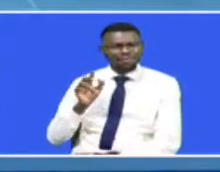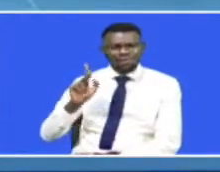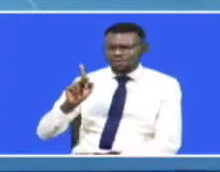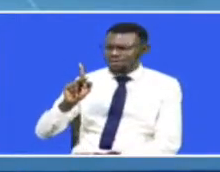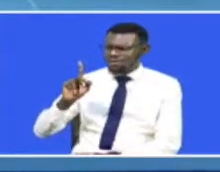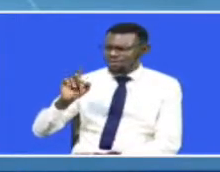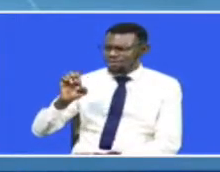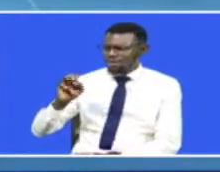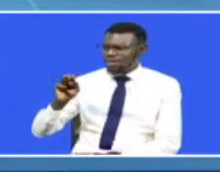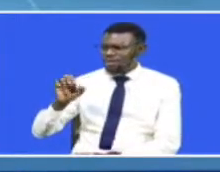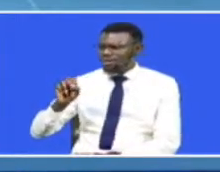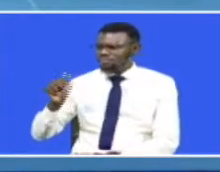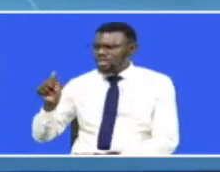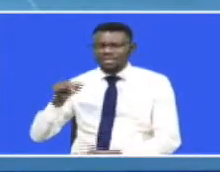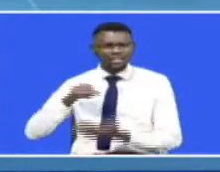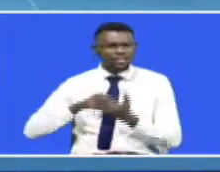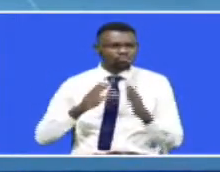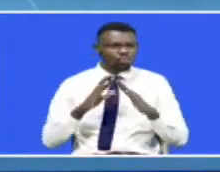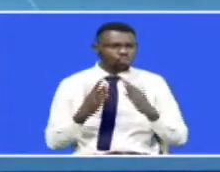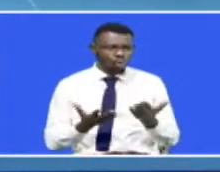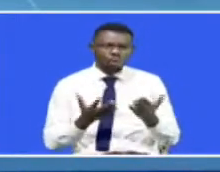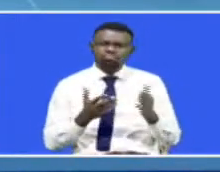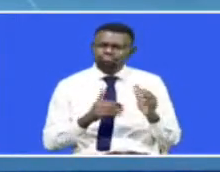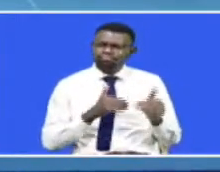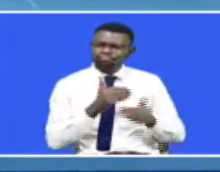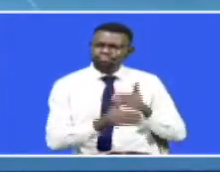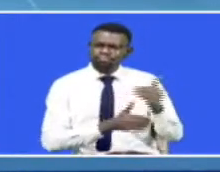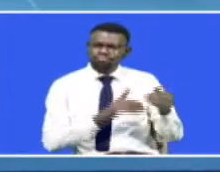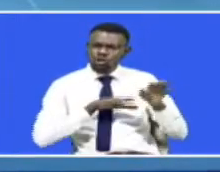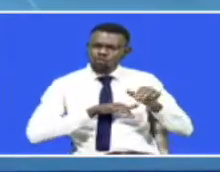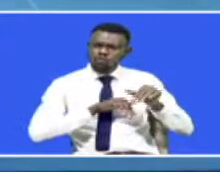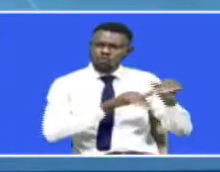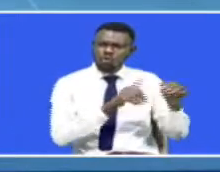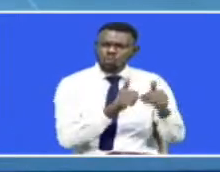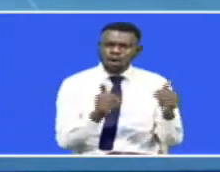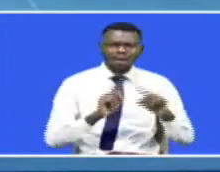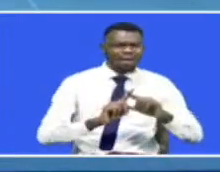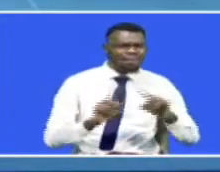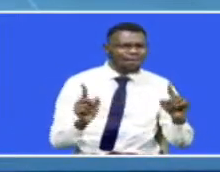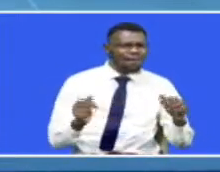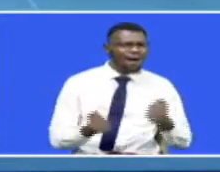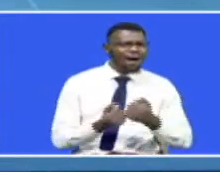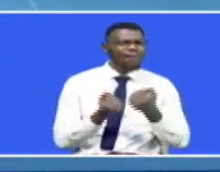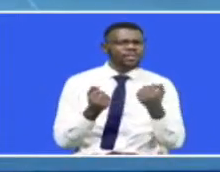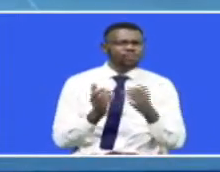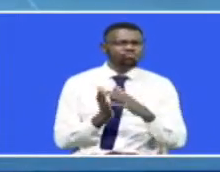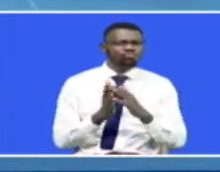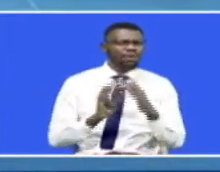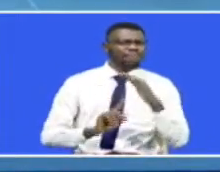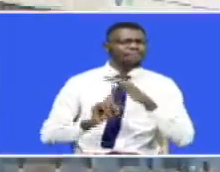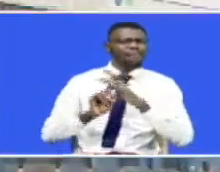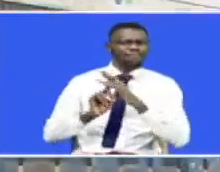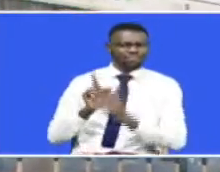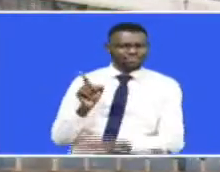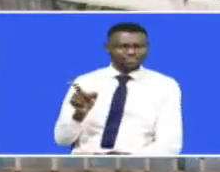tight-lipped, insisting that it followed the procedure, new revelations are emerging. Gloria Milimo reports.